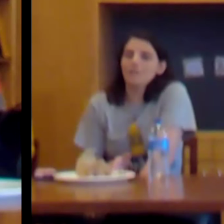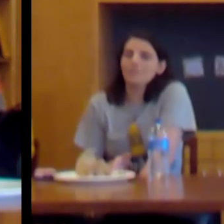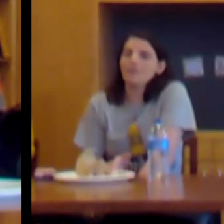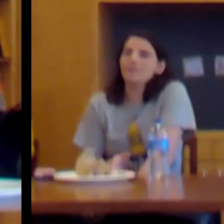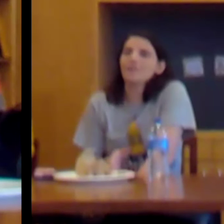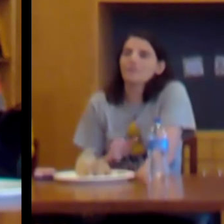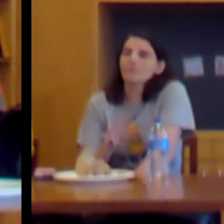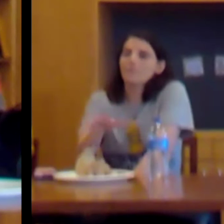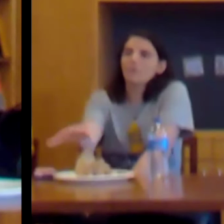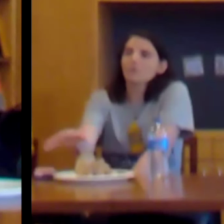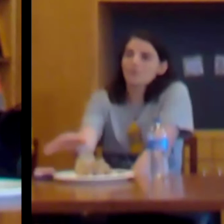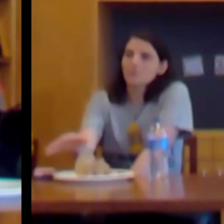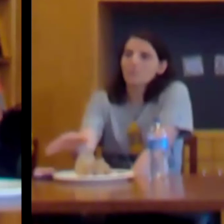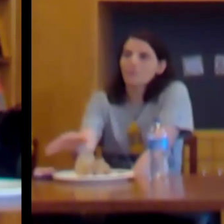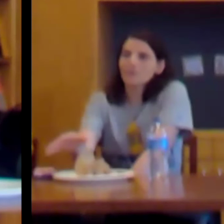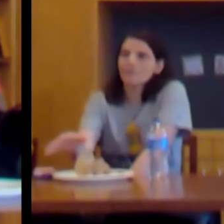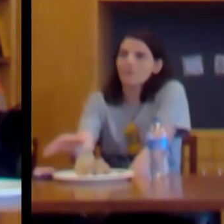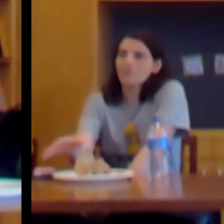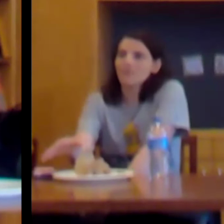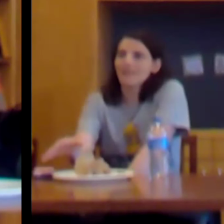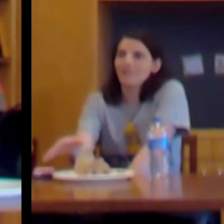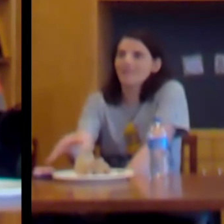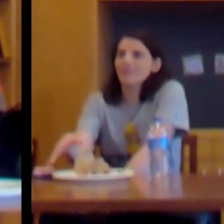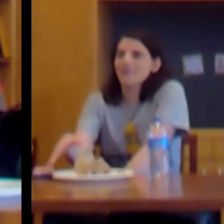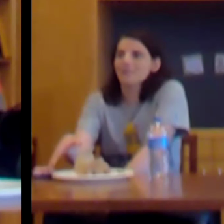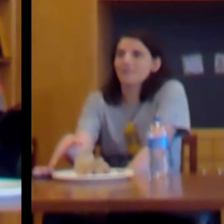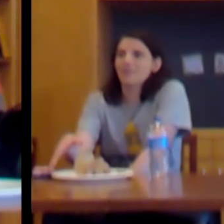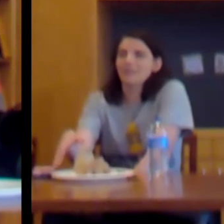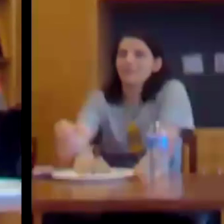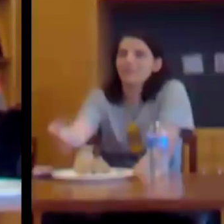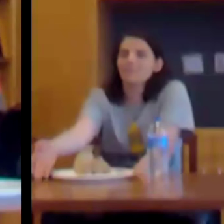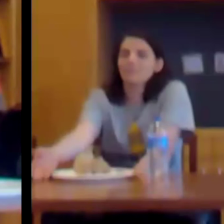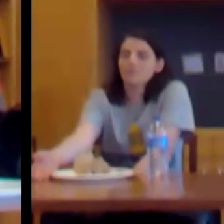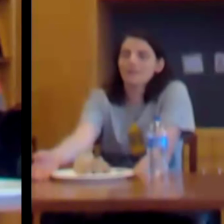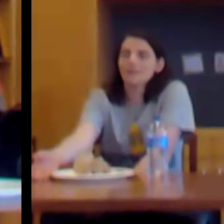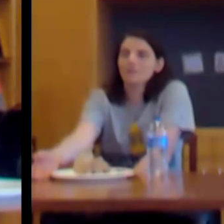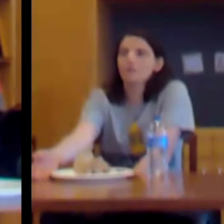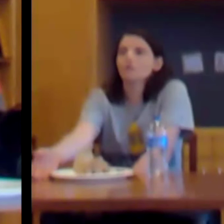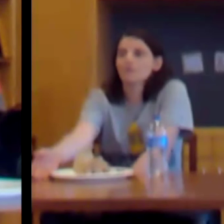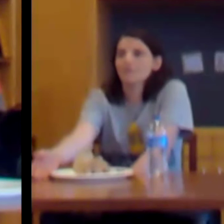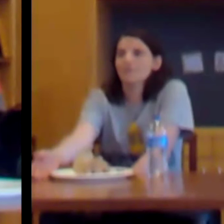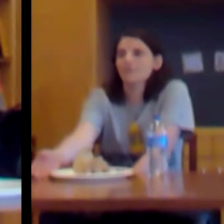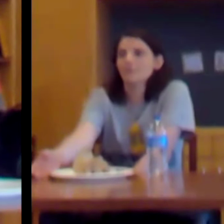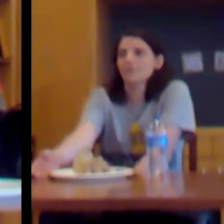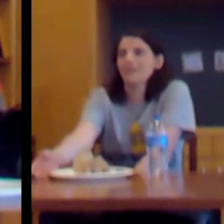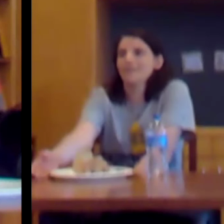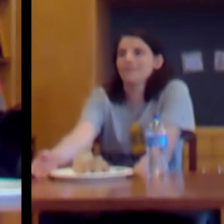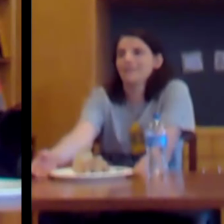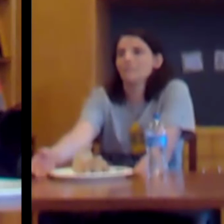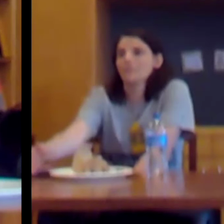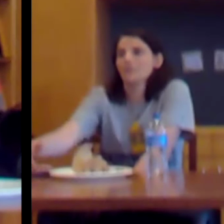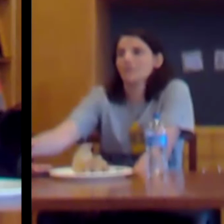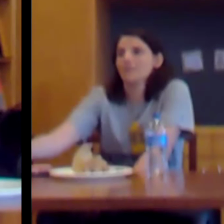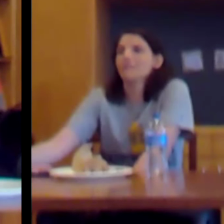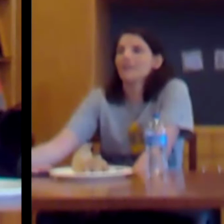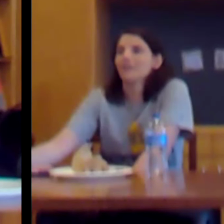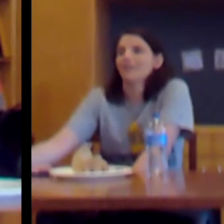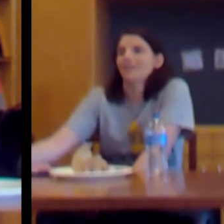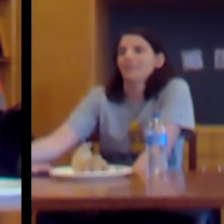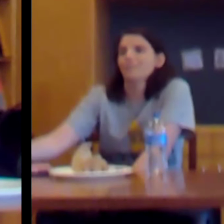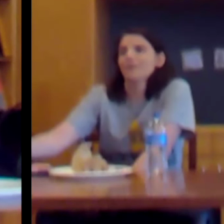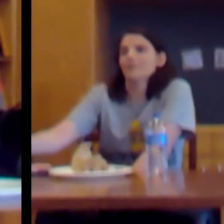using a new type of data that's never been put through this before. So we have to actually see if some of the assumptions are making true for this data too, and that's where we're starting to